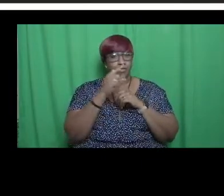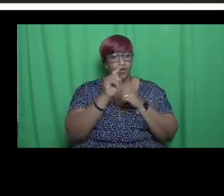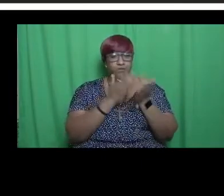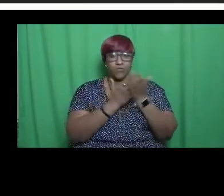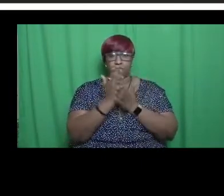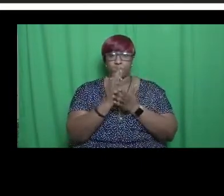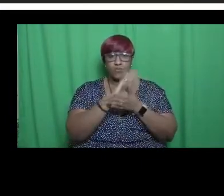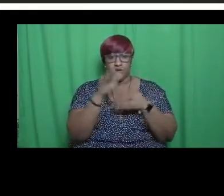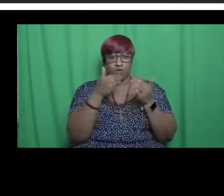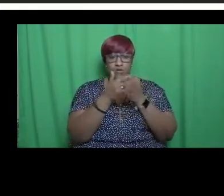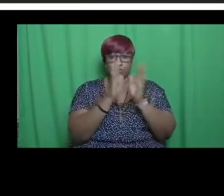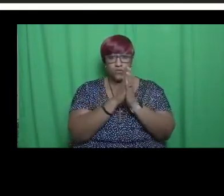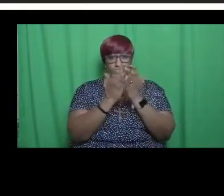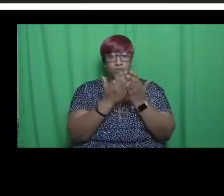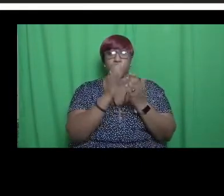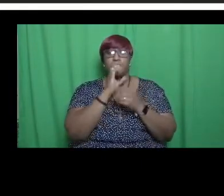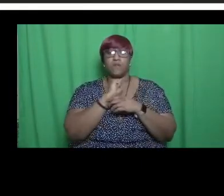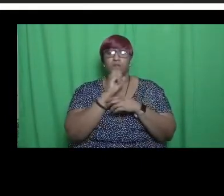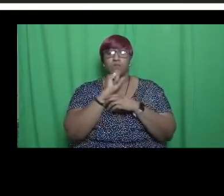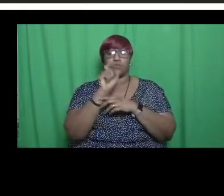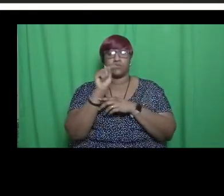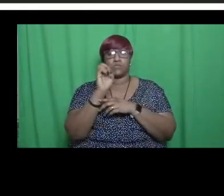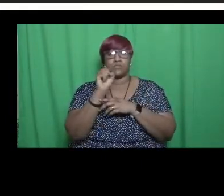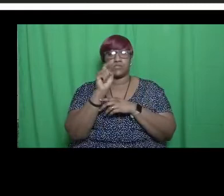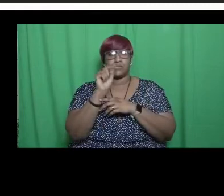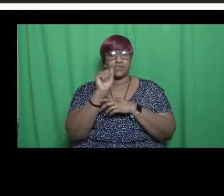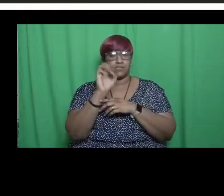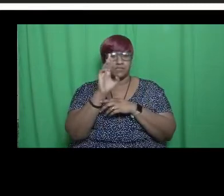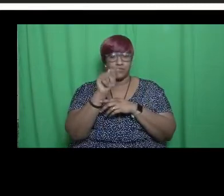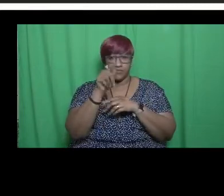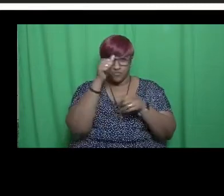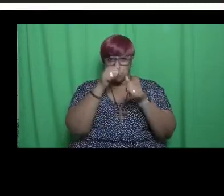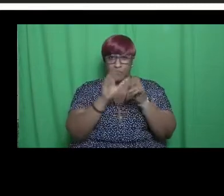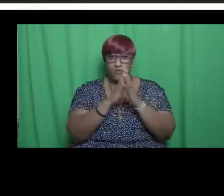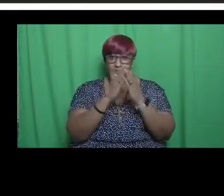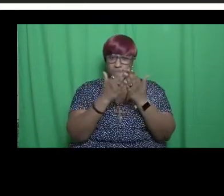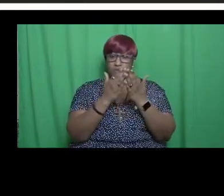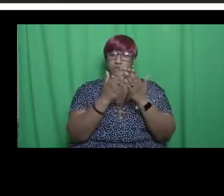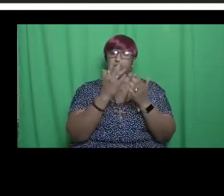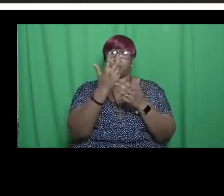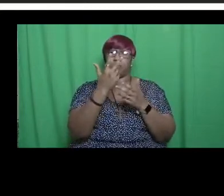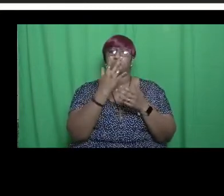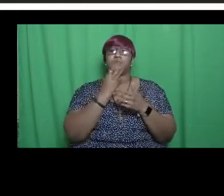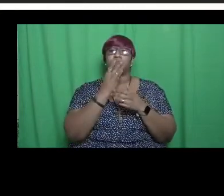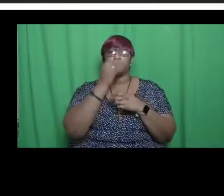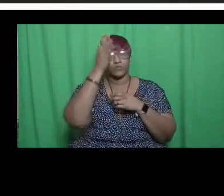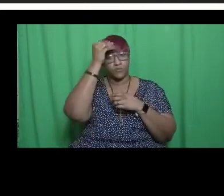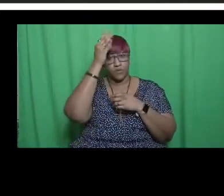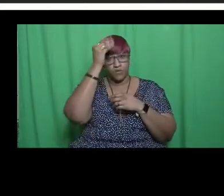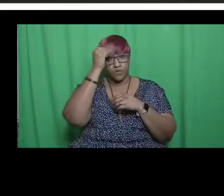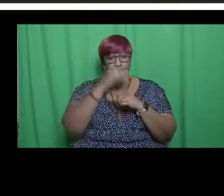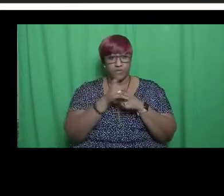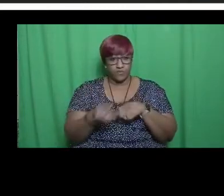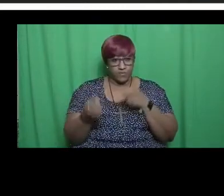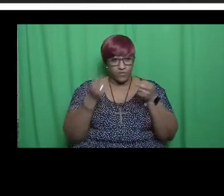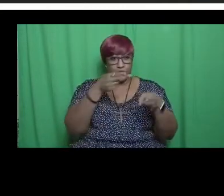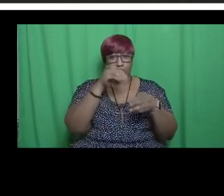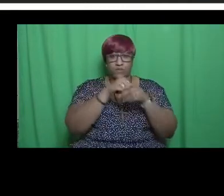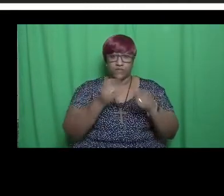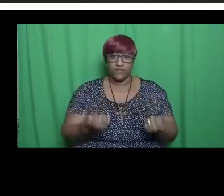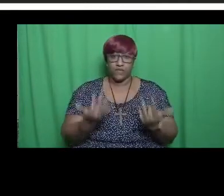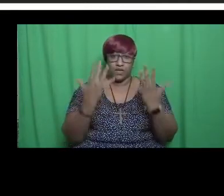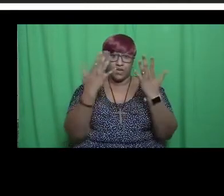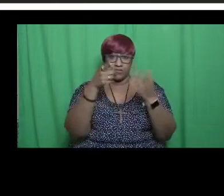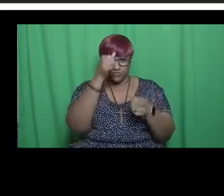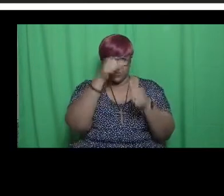every book of the Old Testament. He said, you remember the book of Daniel, Shadrach, Meshach, and Abednego, when they were thrown in the fiery